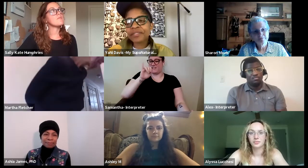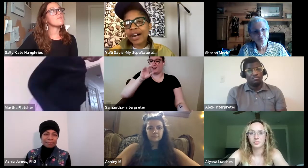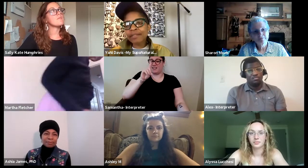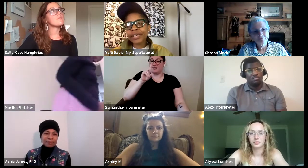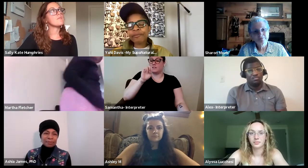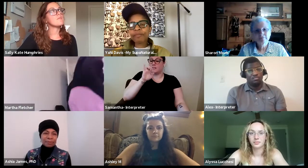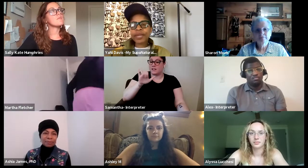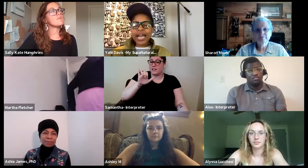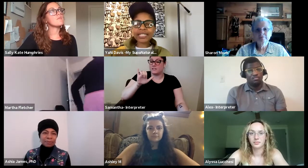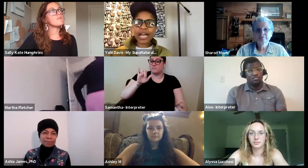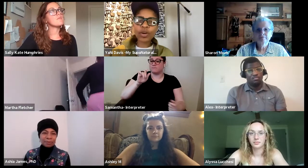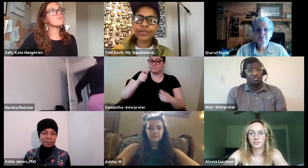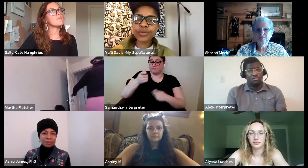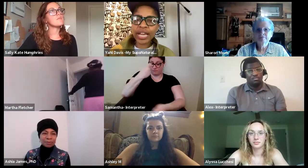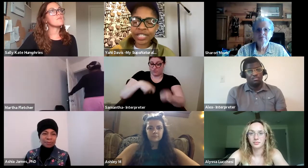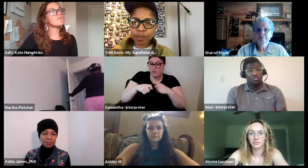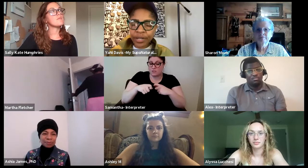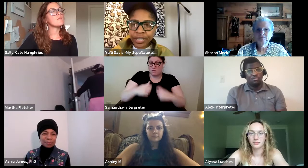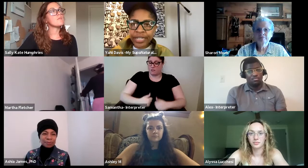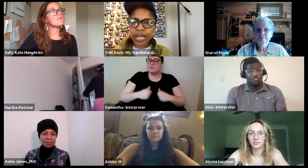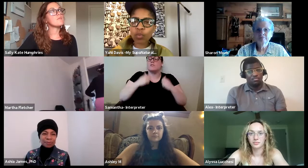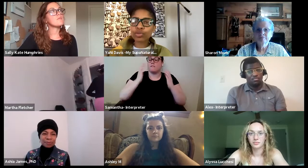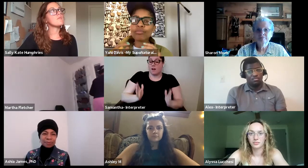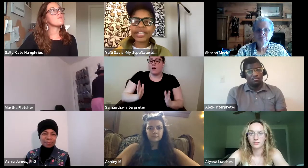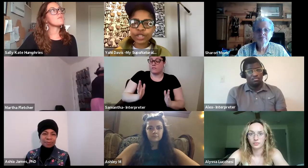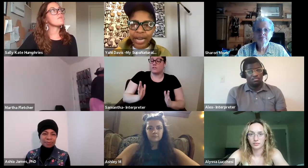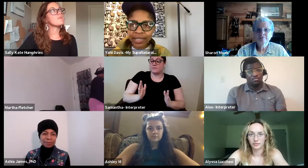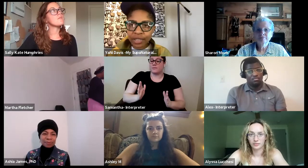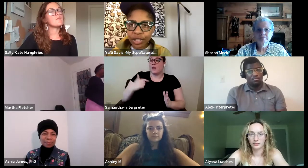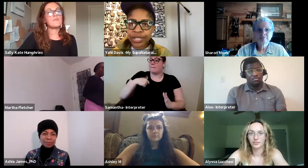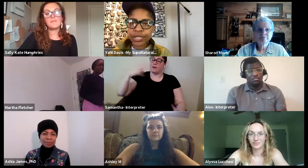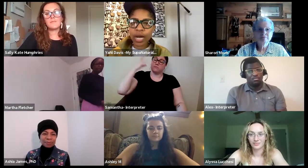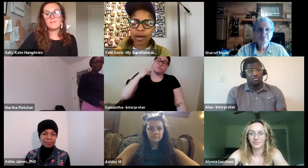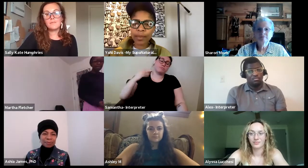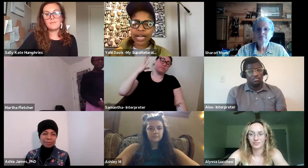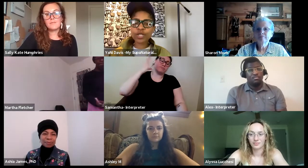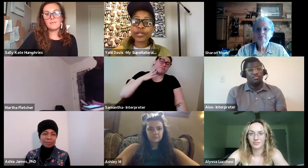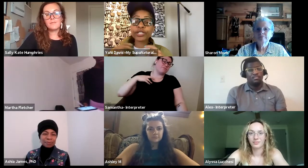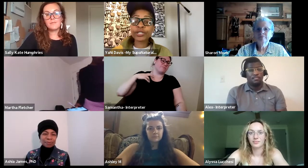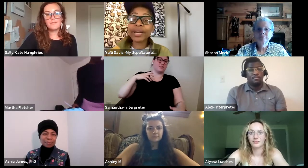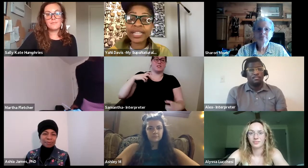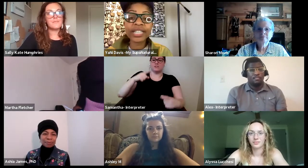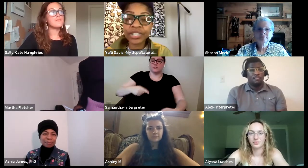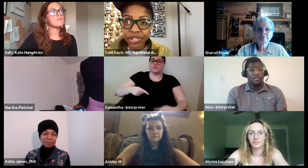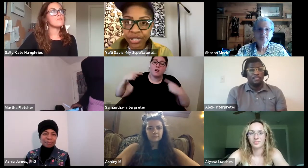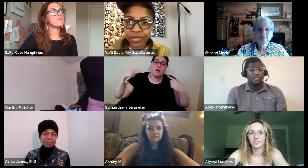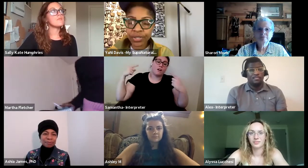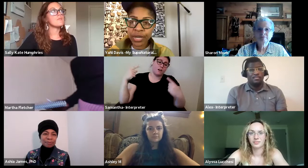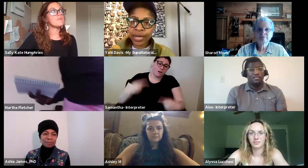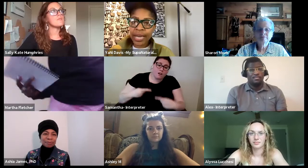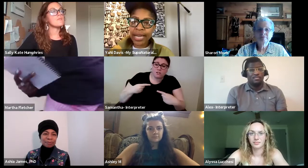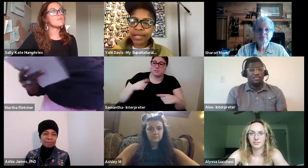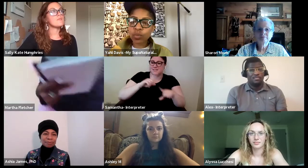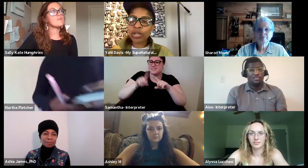transplant survivor. And as I went through that experience, I went through many challenges. I experienced many